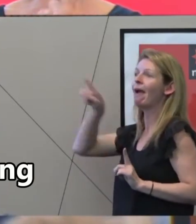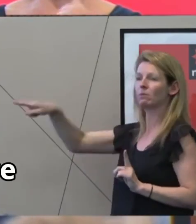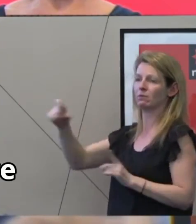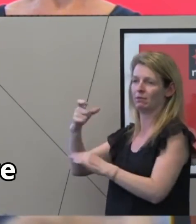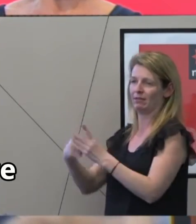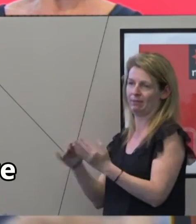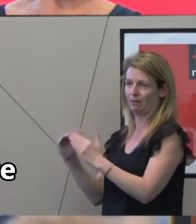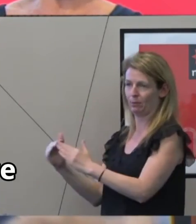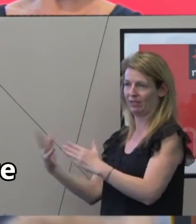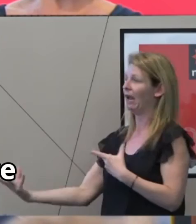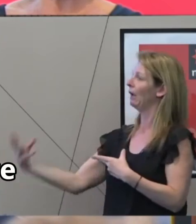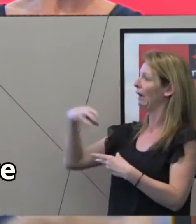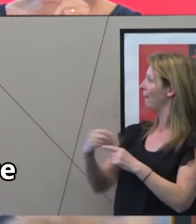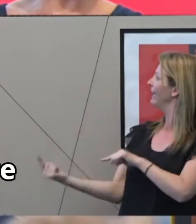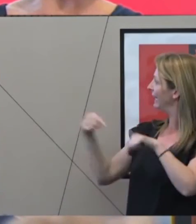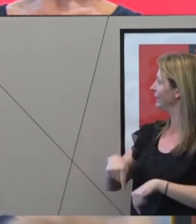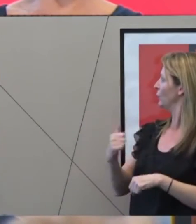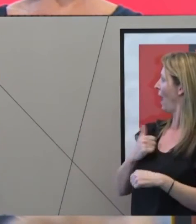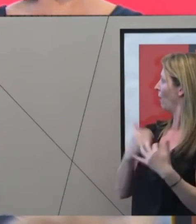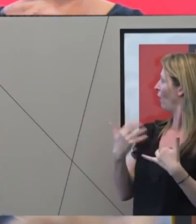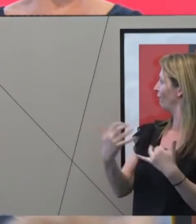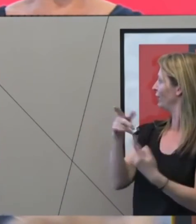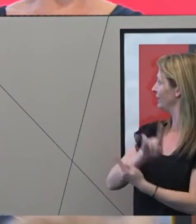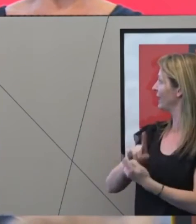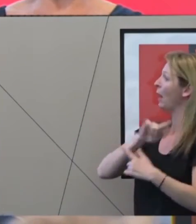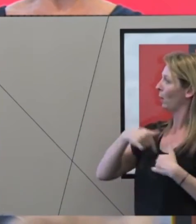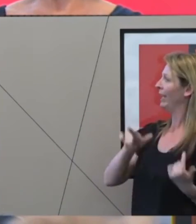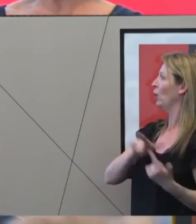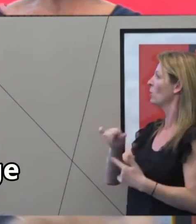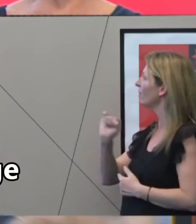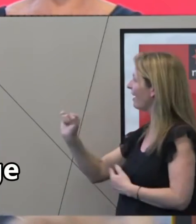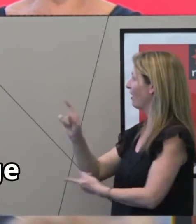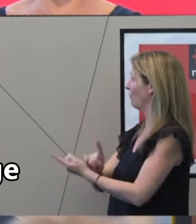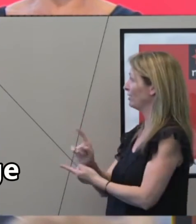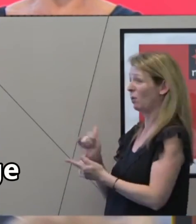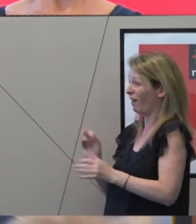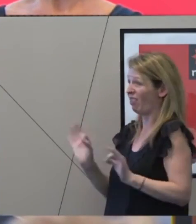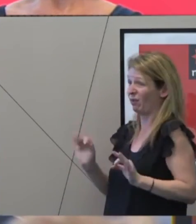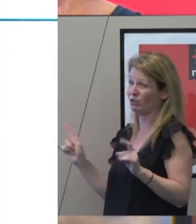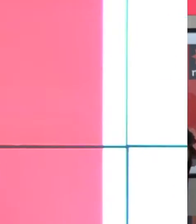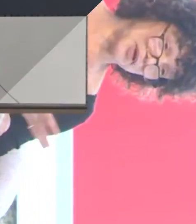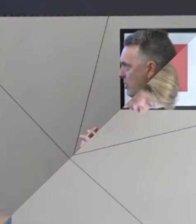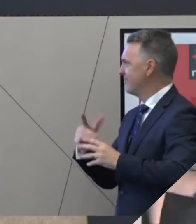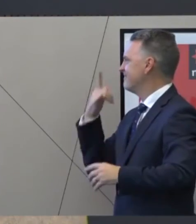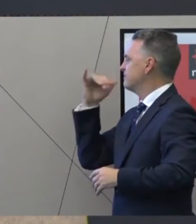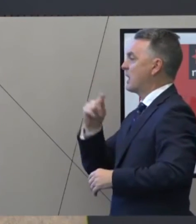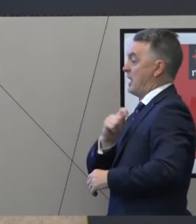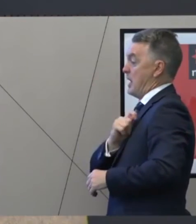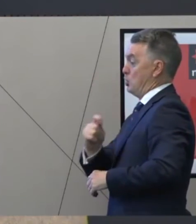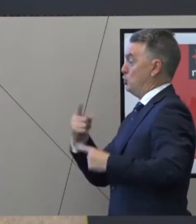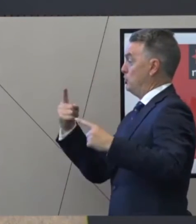community coming to our conferences, and we have a presence at their conferences. Otherwise, nothing's going to change. Attitude